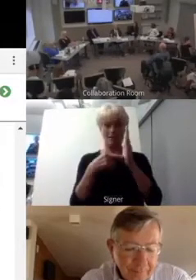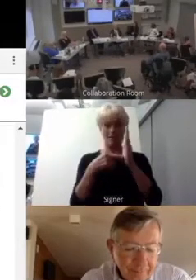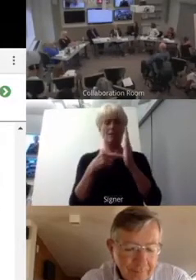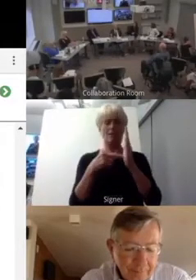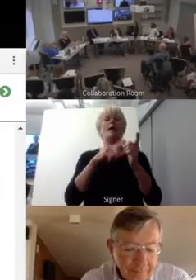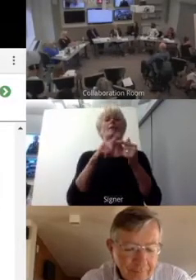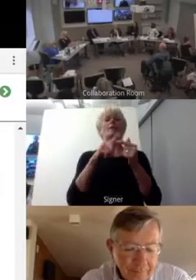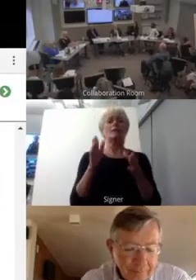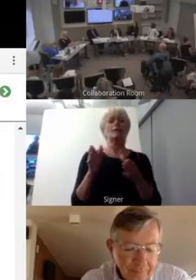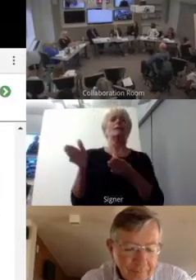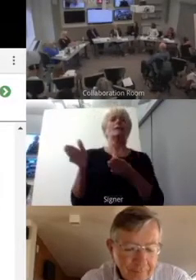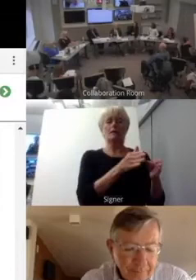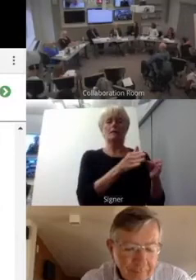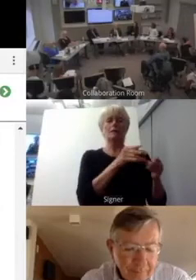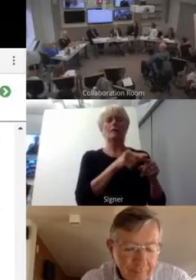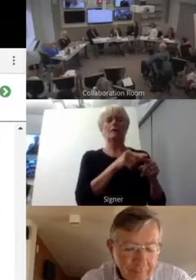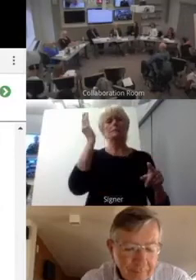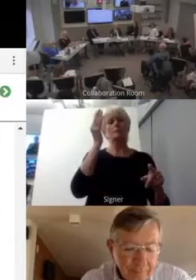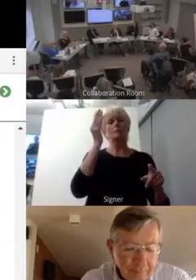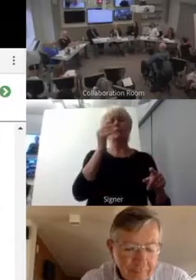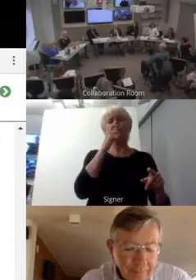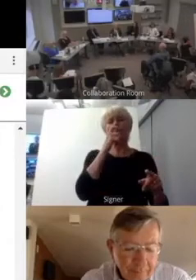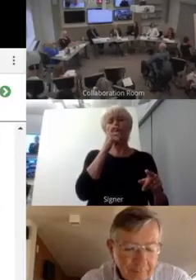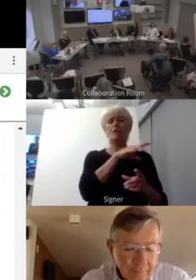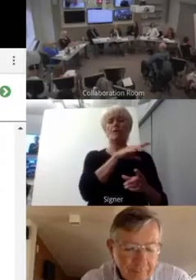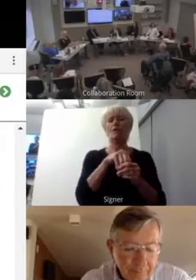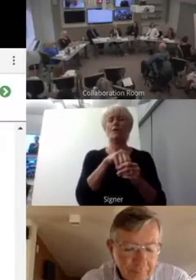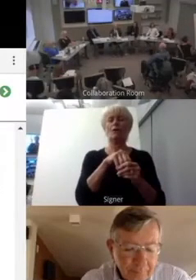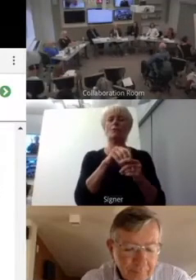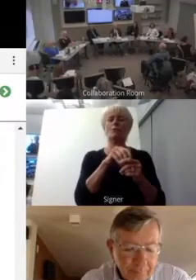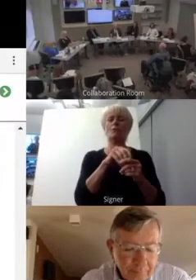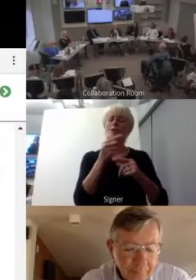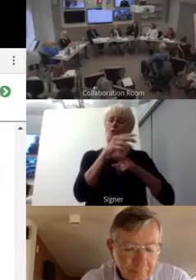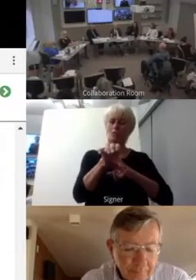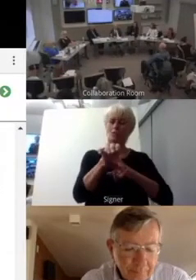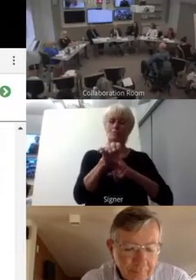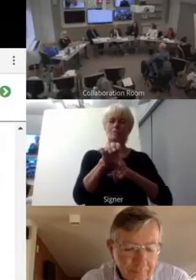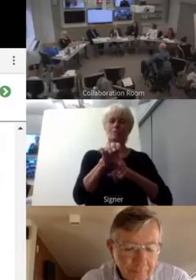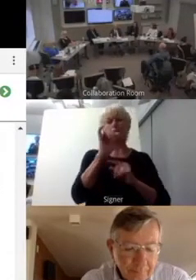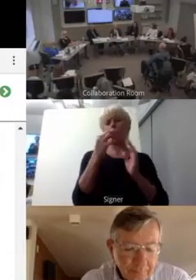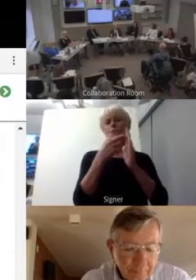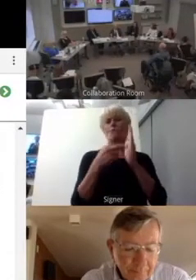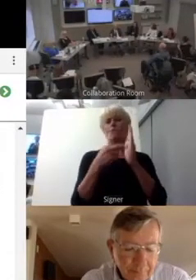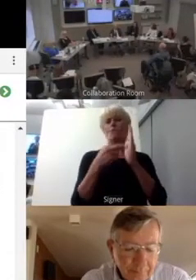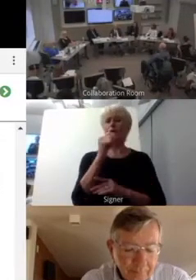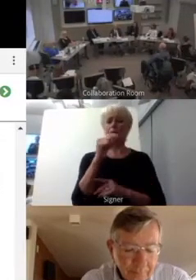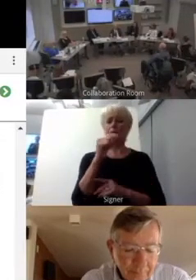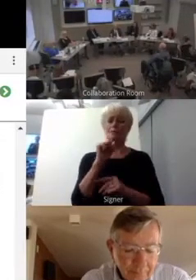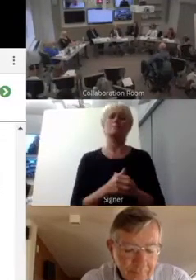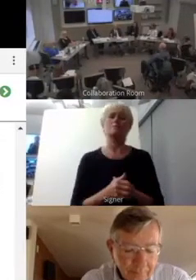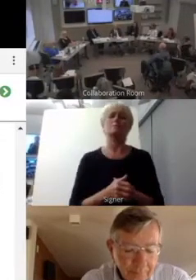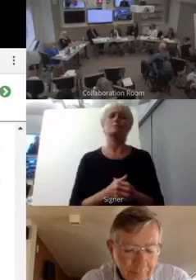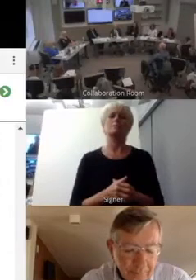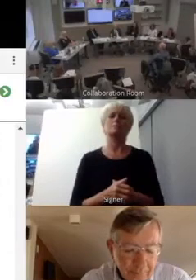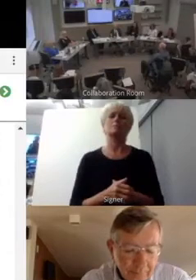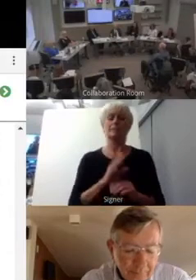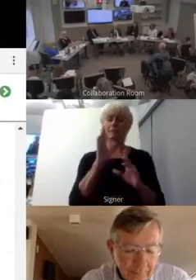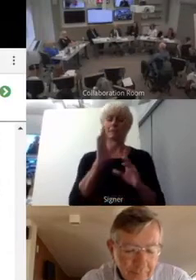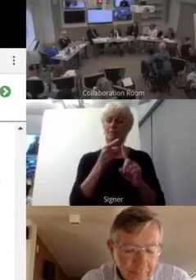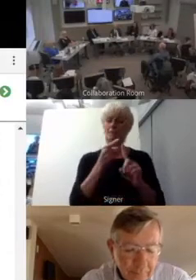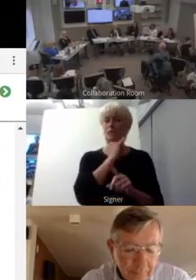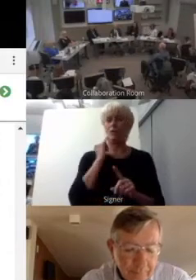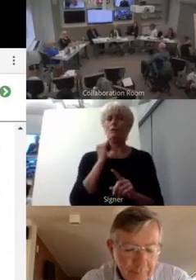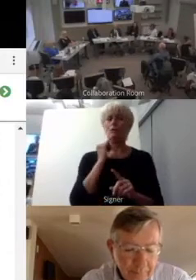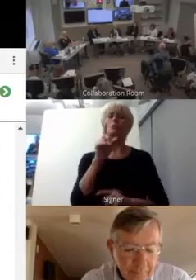in enforcement of those regulations in Israel. So our first speaker